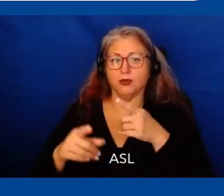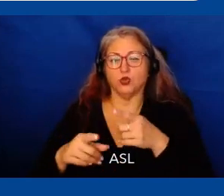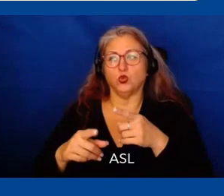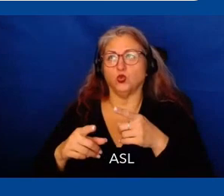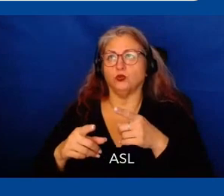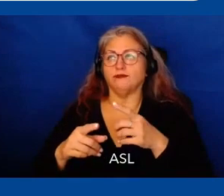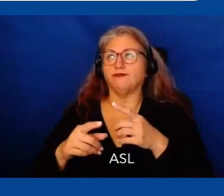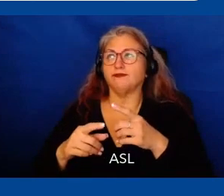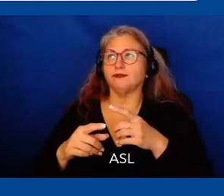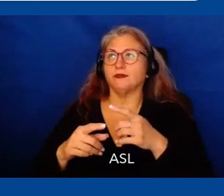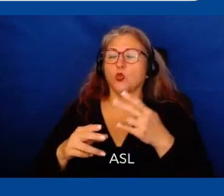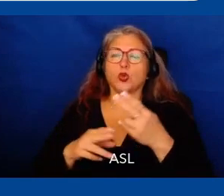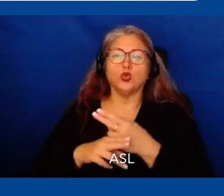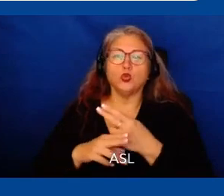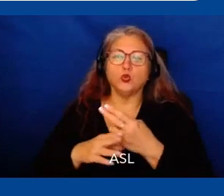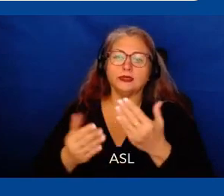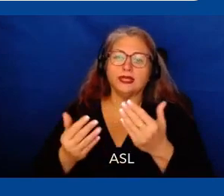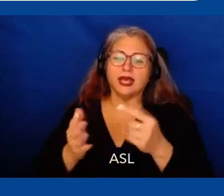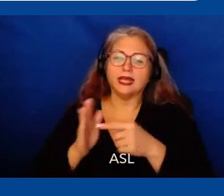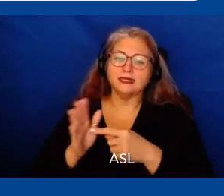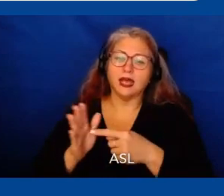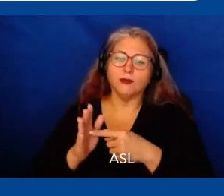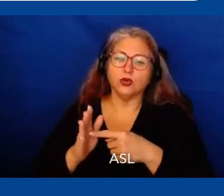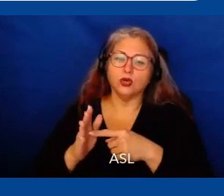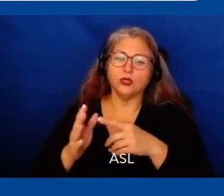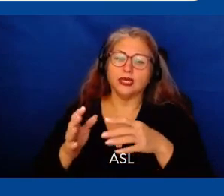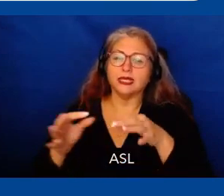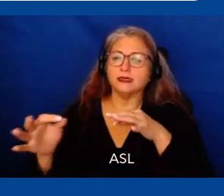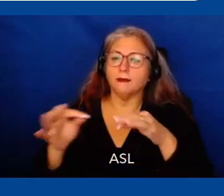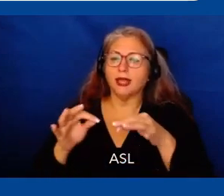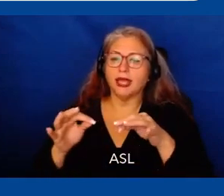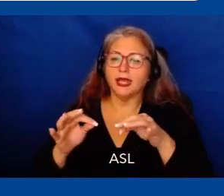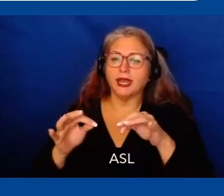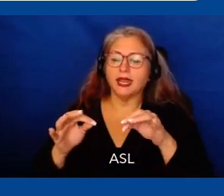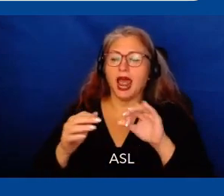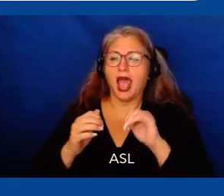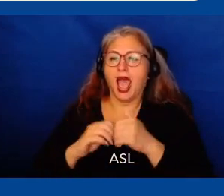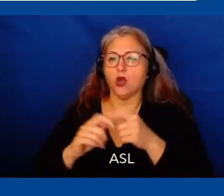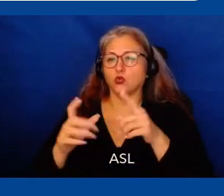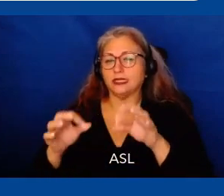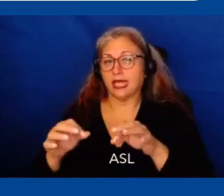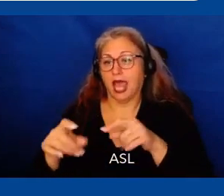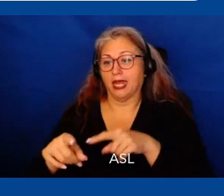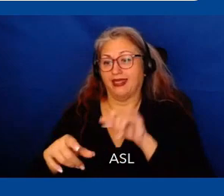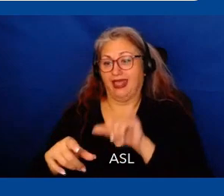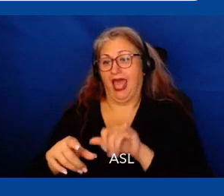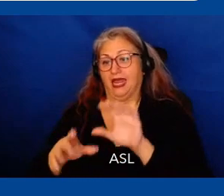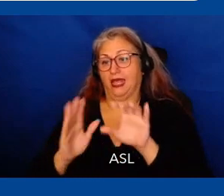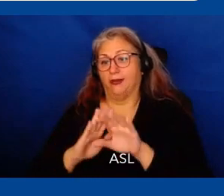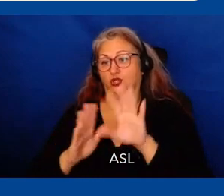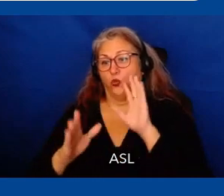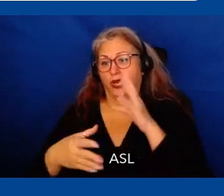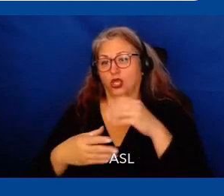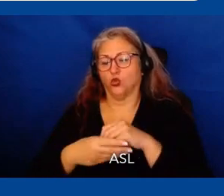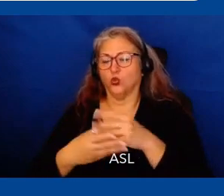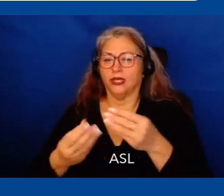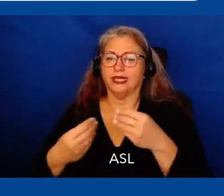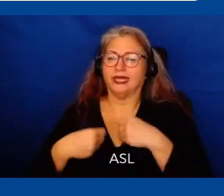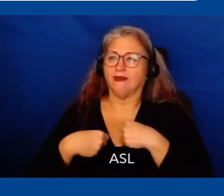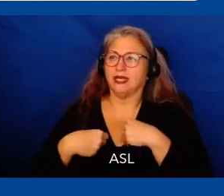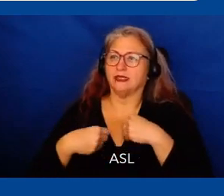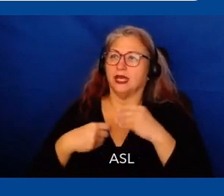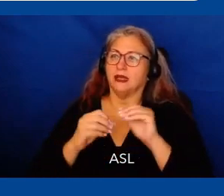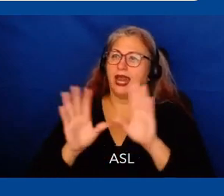could use as an example of and talk us through like how you decided to include that particular image, just so we can get a better sense